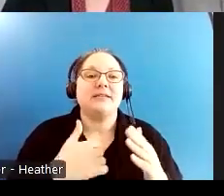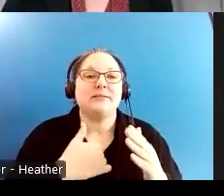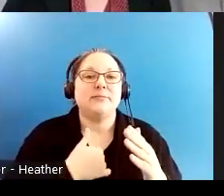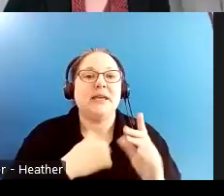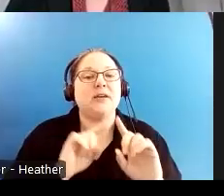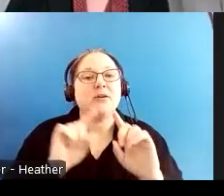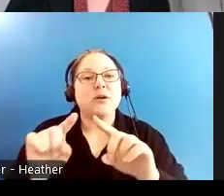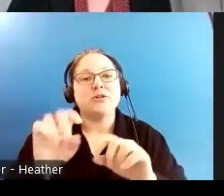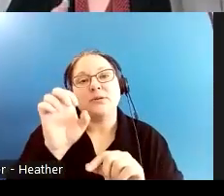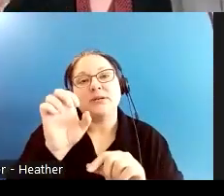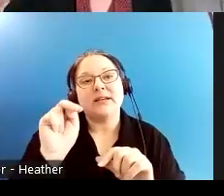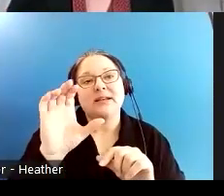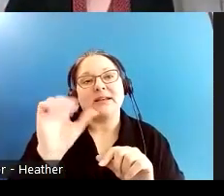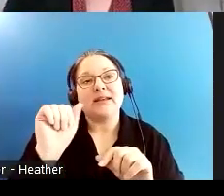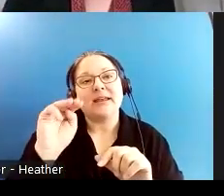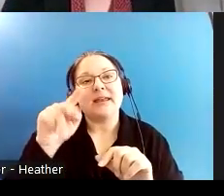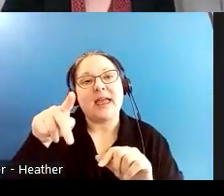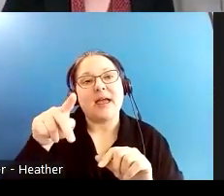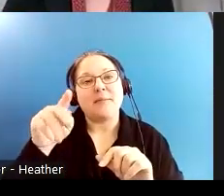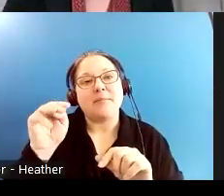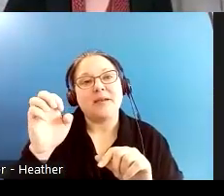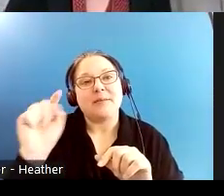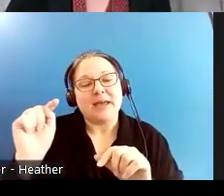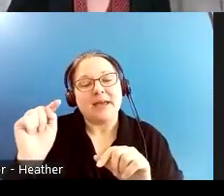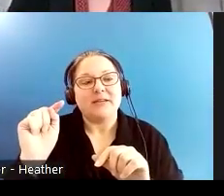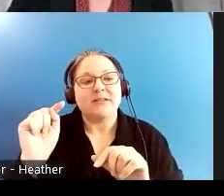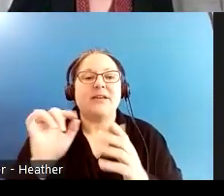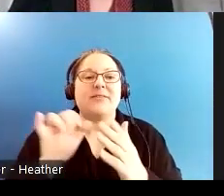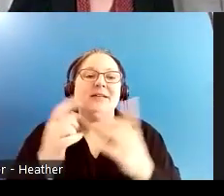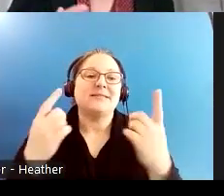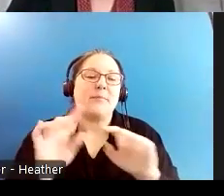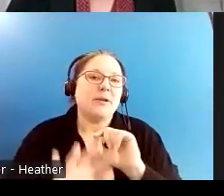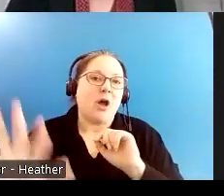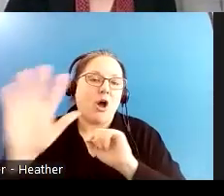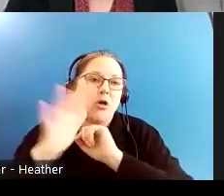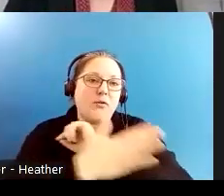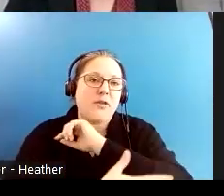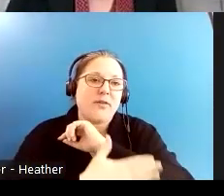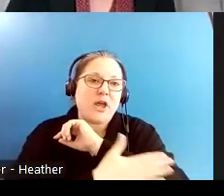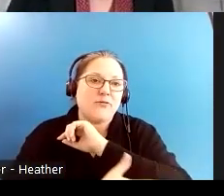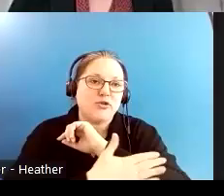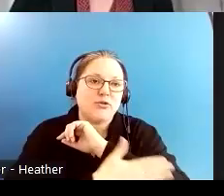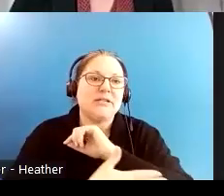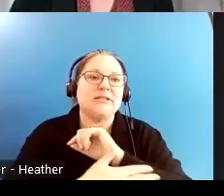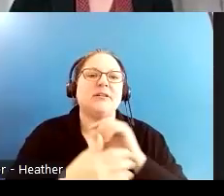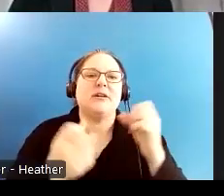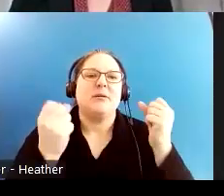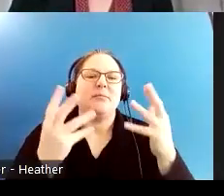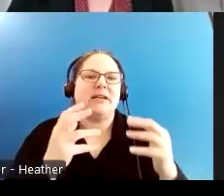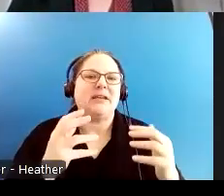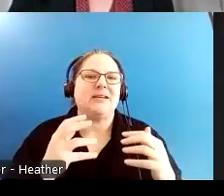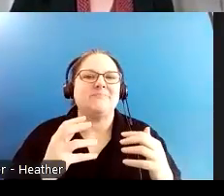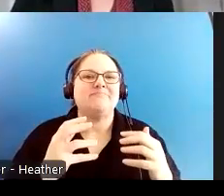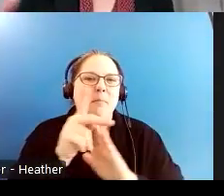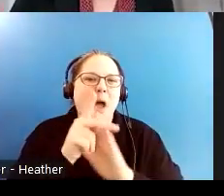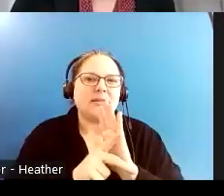clearing, which is something that's fortunately taken hold across the country as many aggressive policies have pushed for